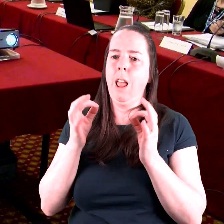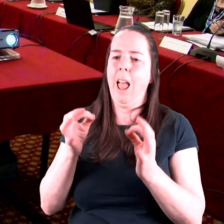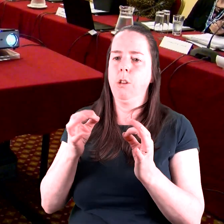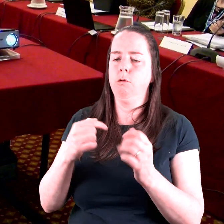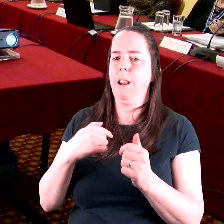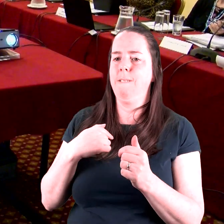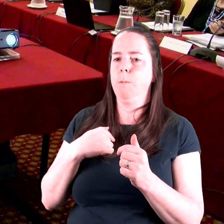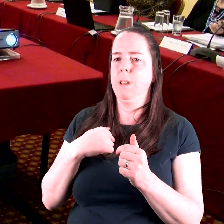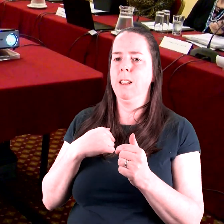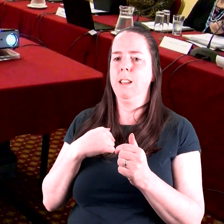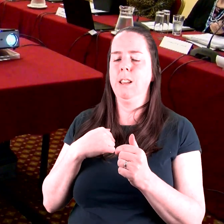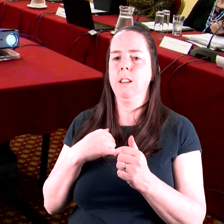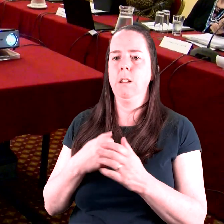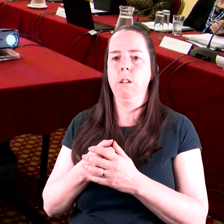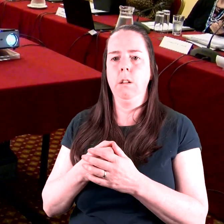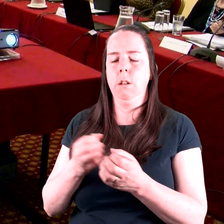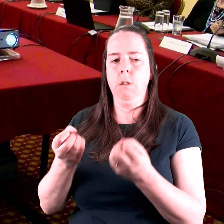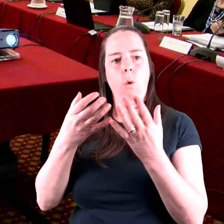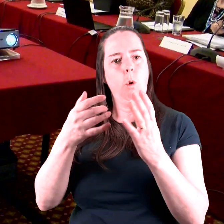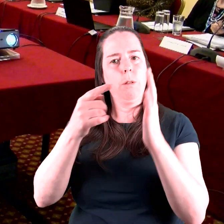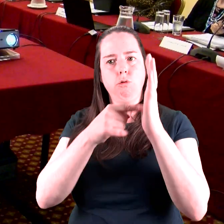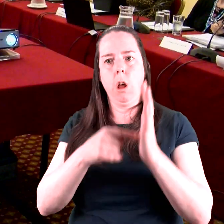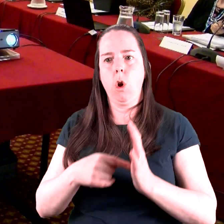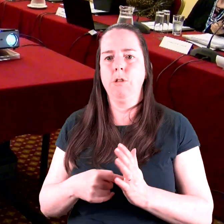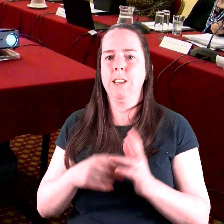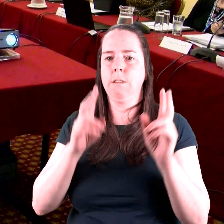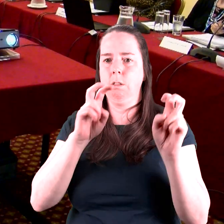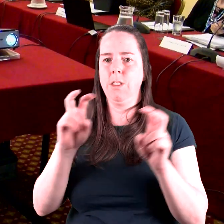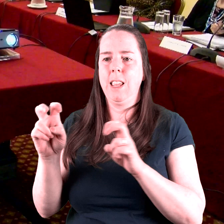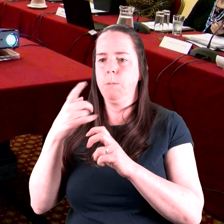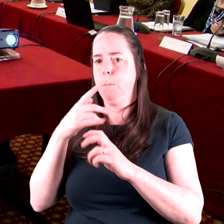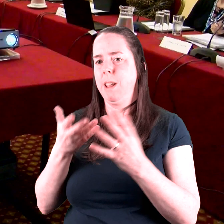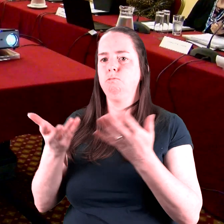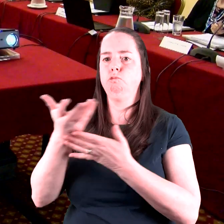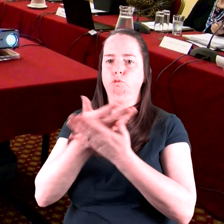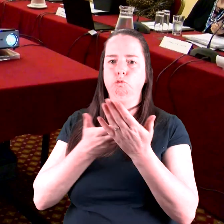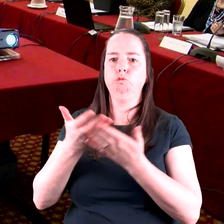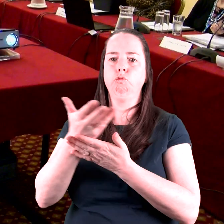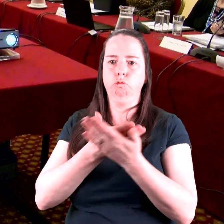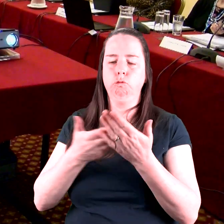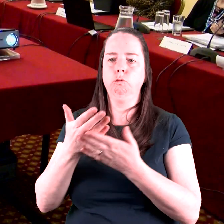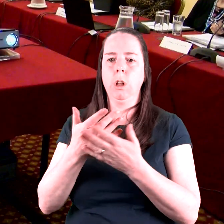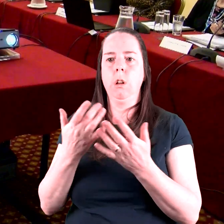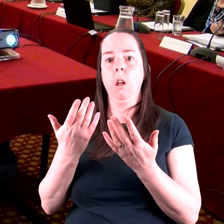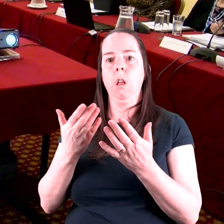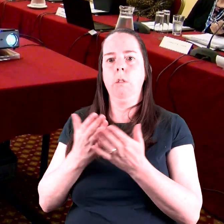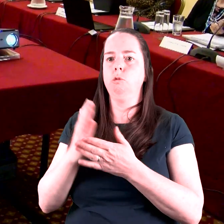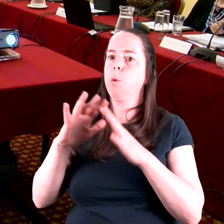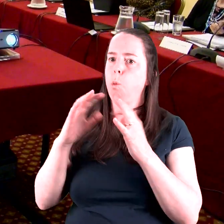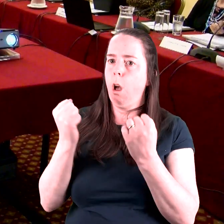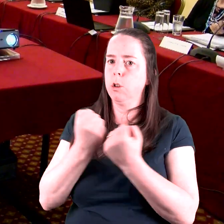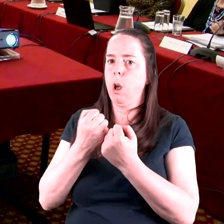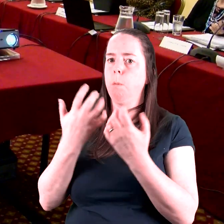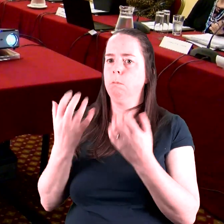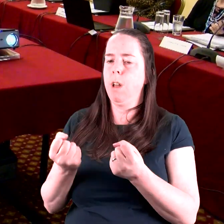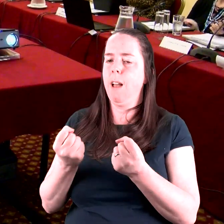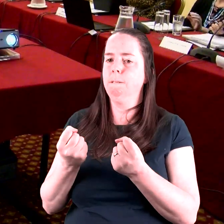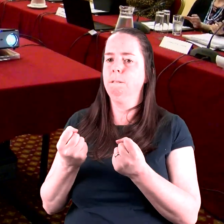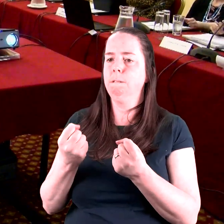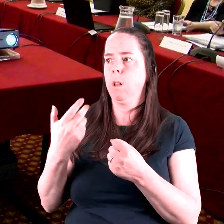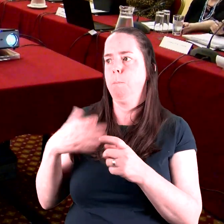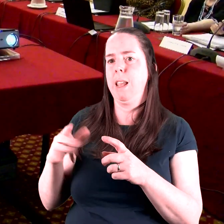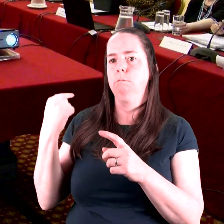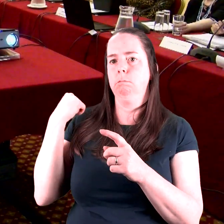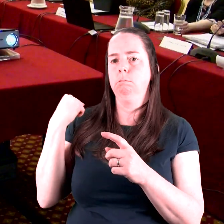accurately, for me, brings out all of the priorities and the themes that we've discussed through conversations, through the workshop that we collectively